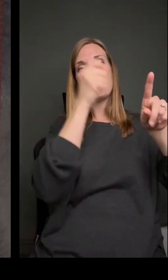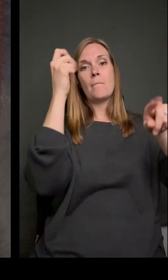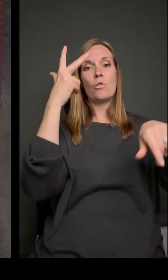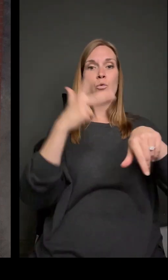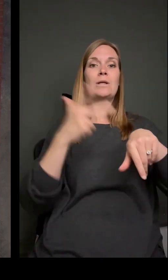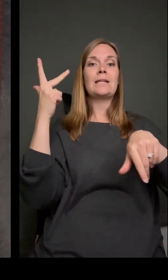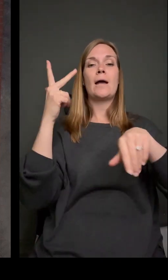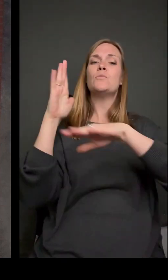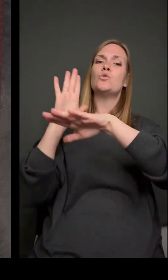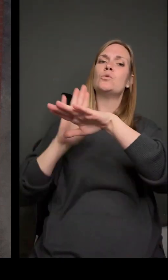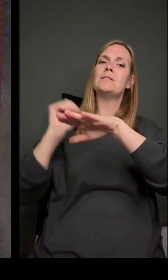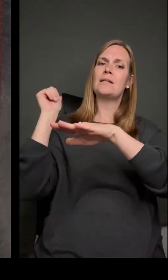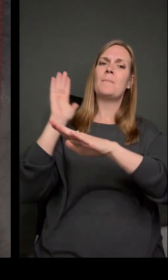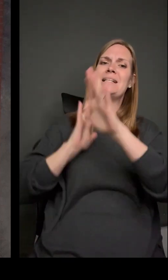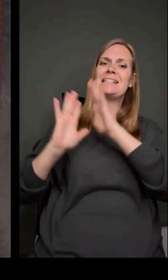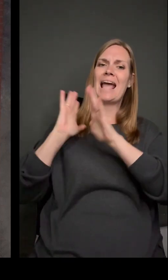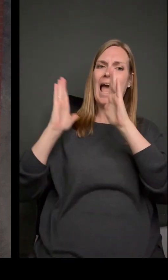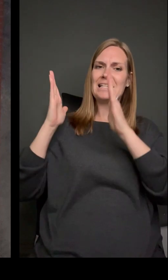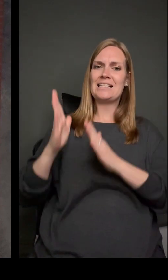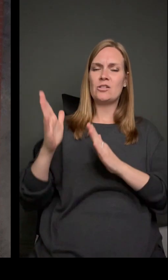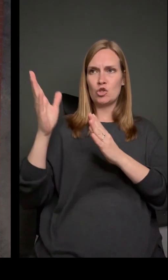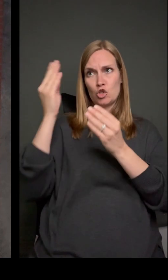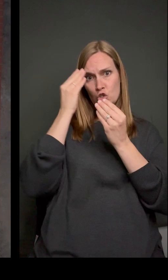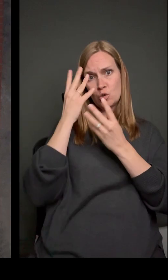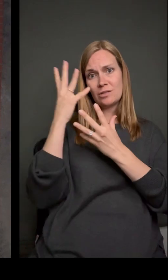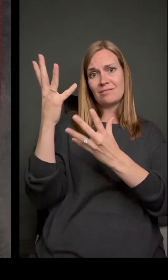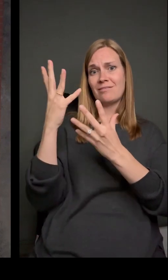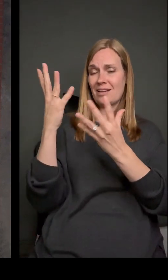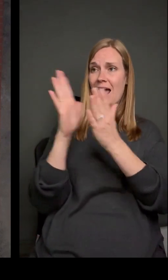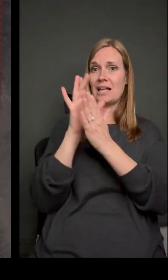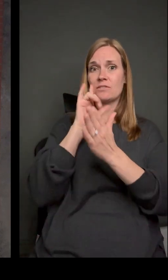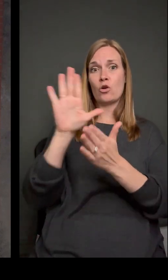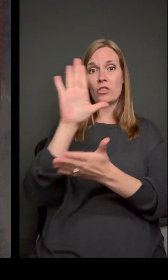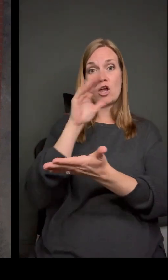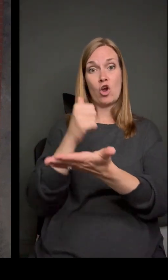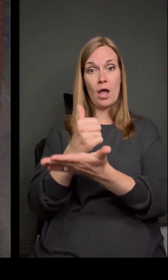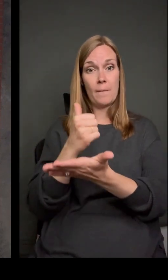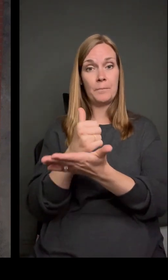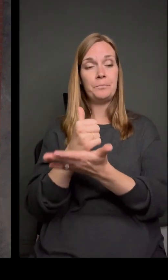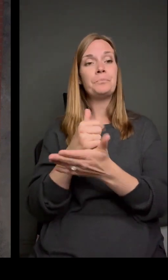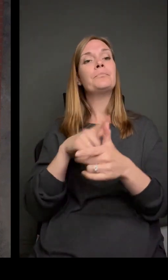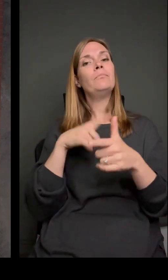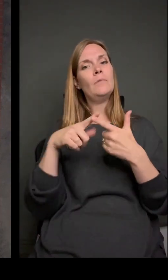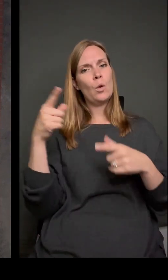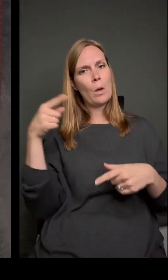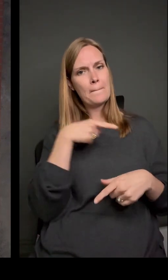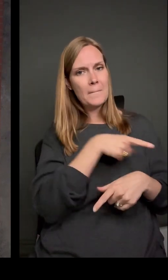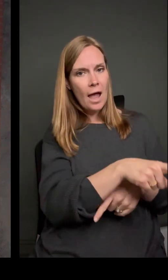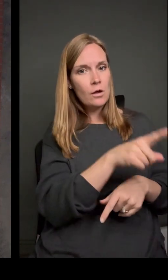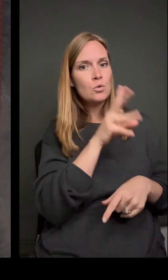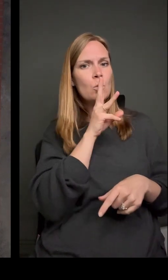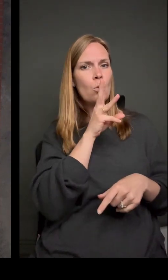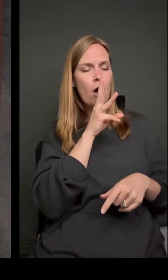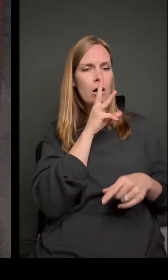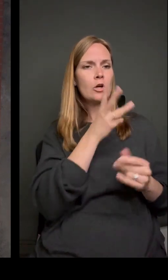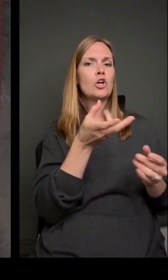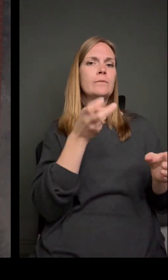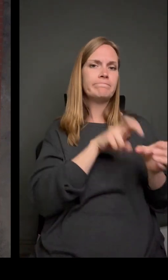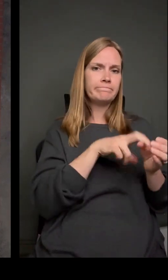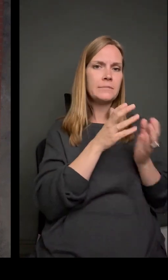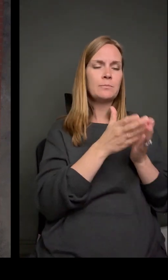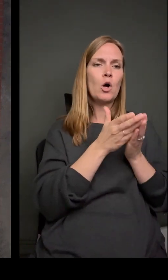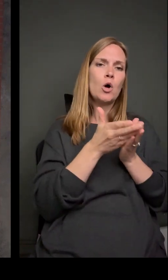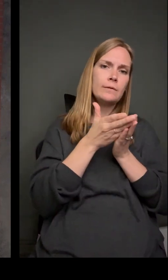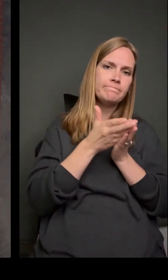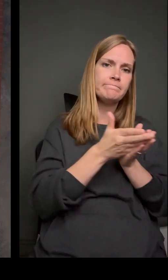to summon his ancestors, to let them know he had left this request for their help behind. Then he went back to the harbor, got into his boat, set sail for the mainland. But